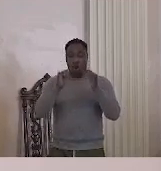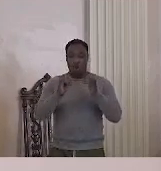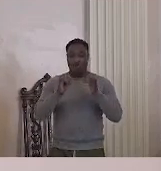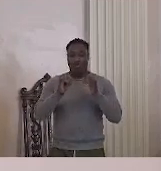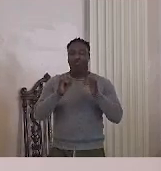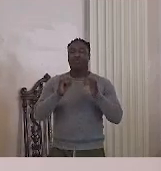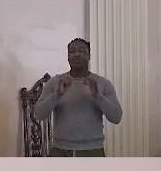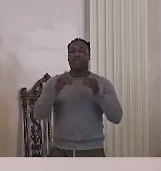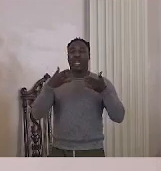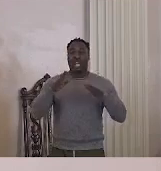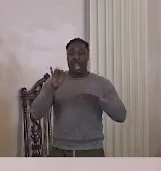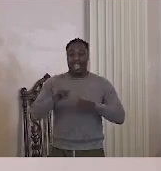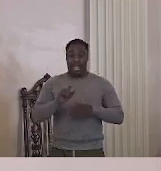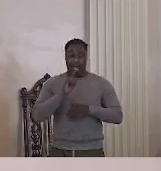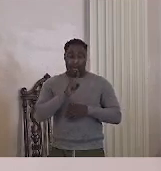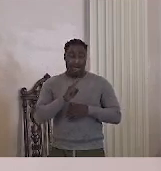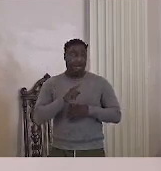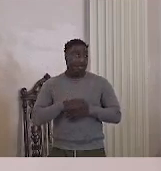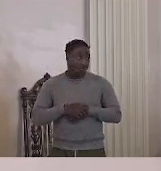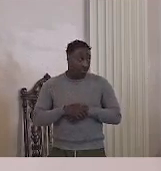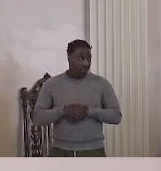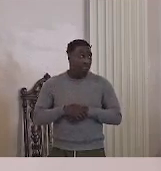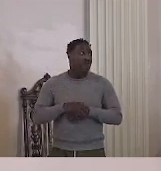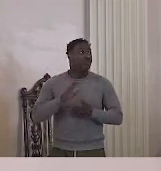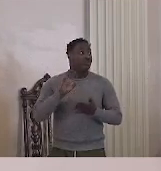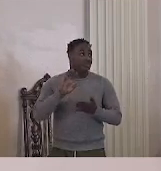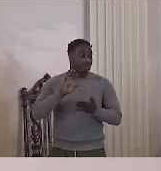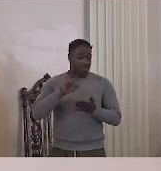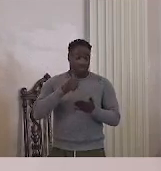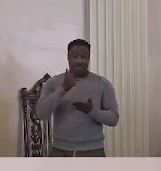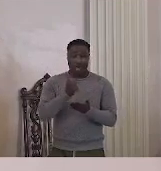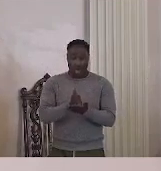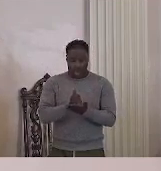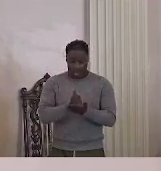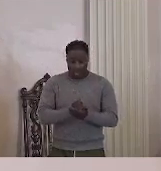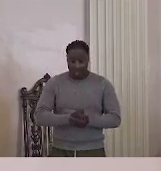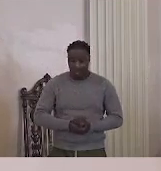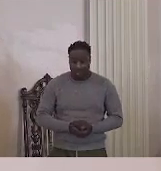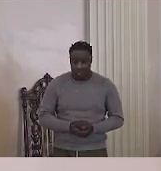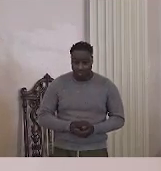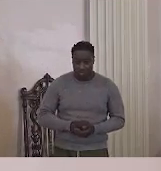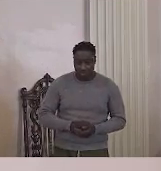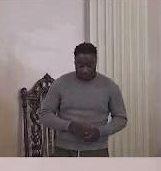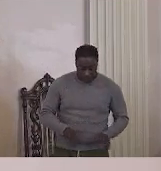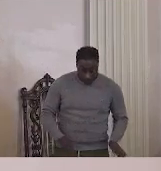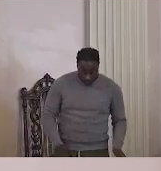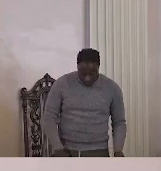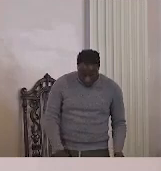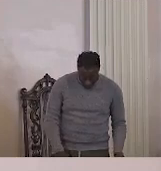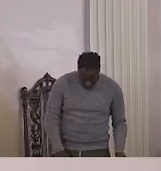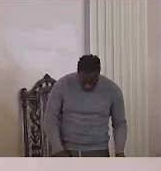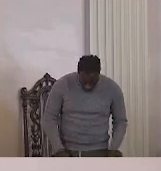that be so. Ashe and amen.